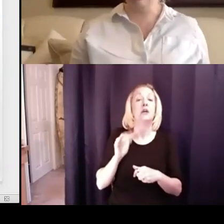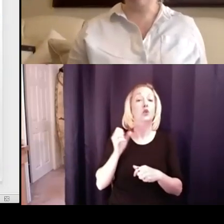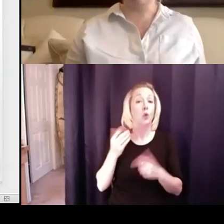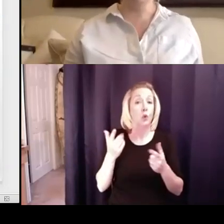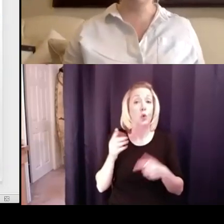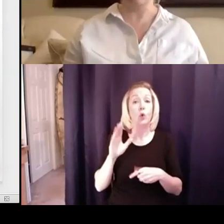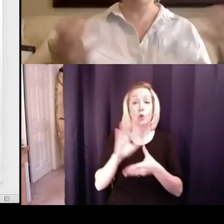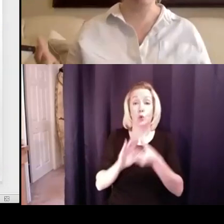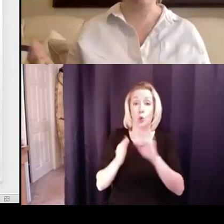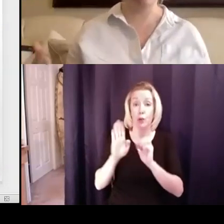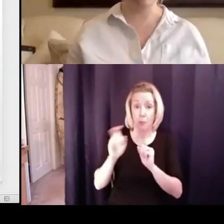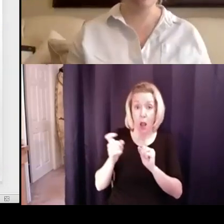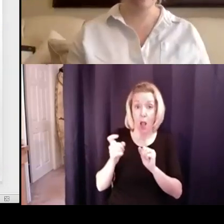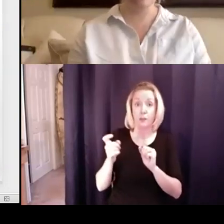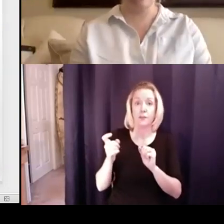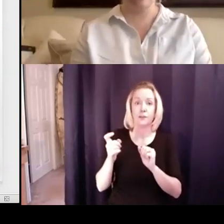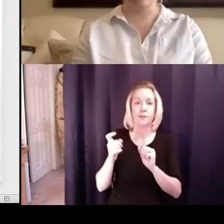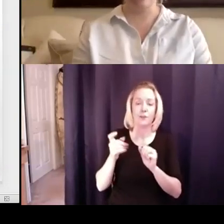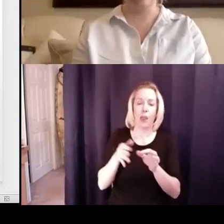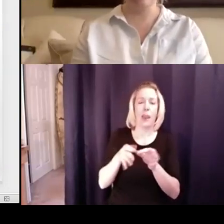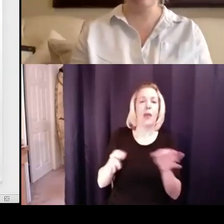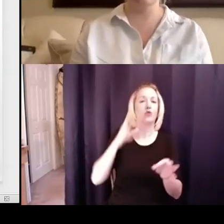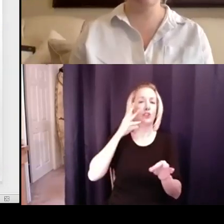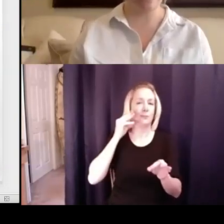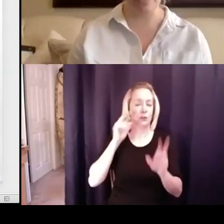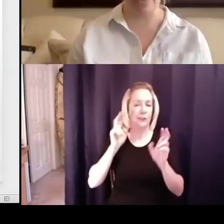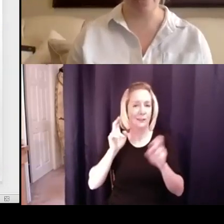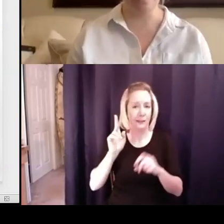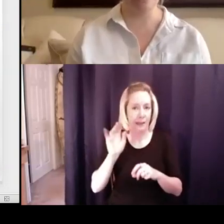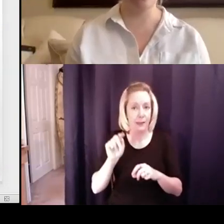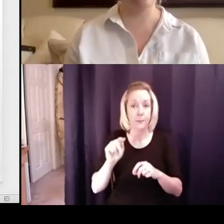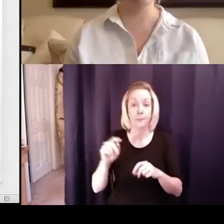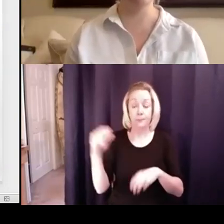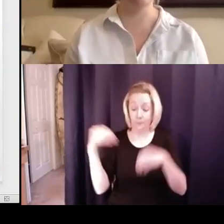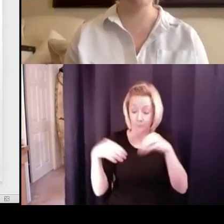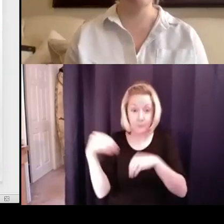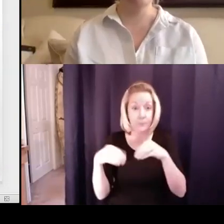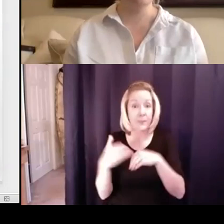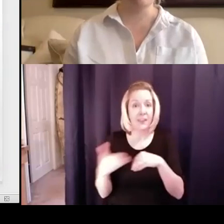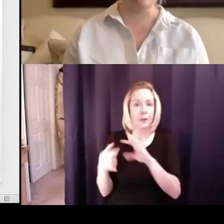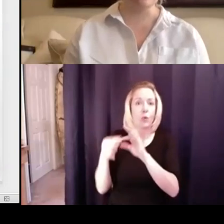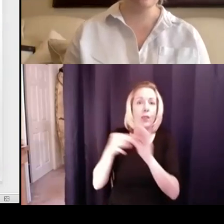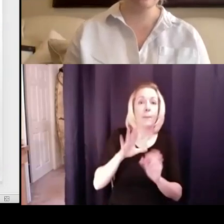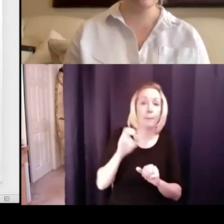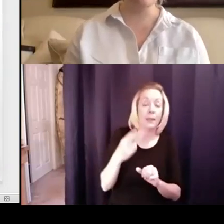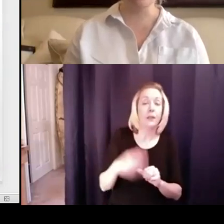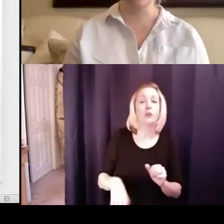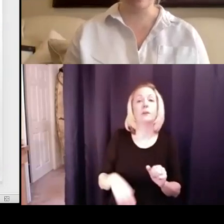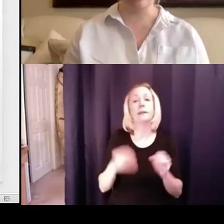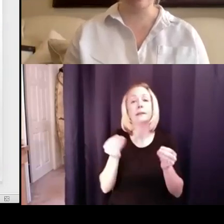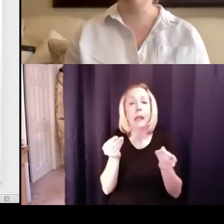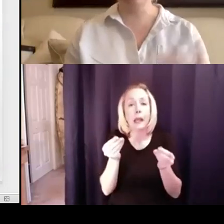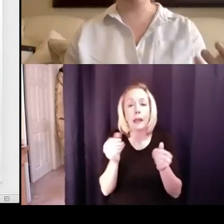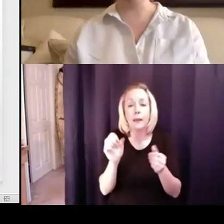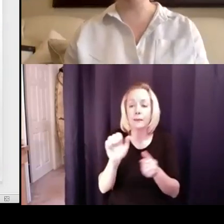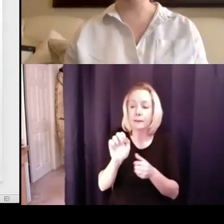a language like experience kit together and getting to interact with all of the different items. So Pete plays in the sand. You can get,